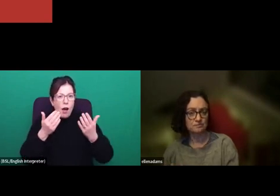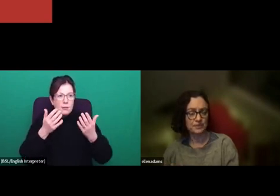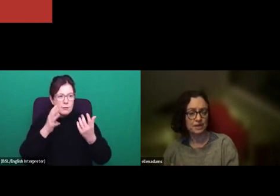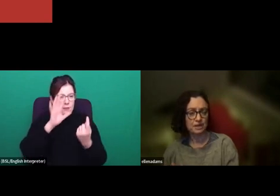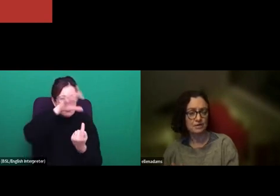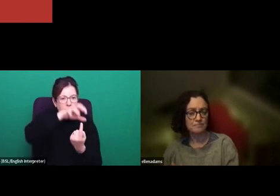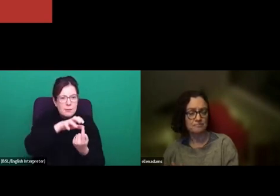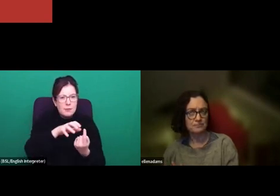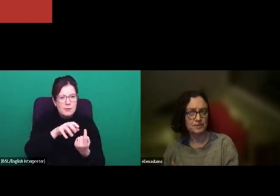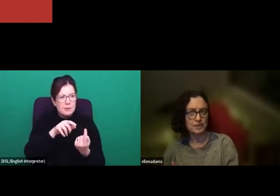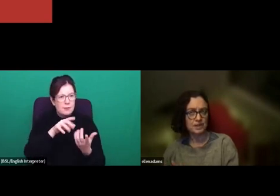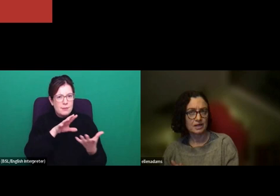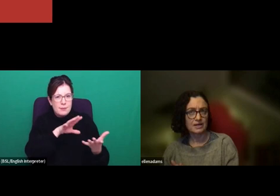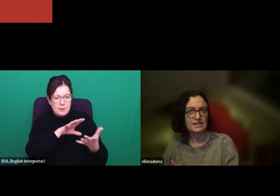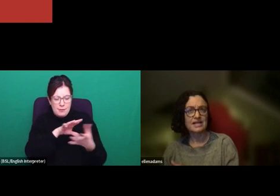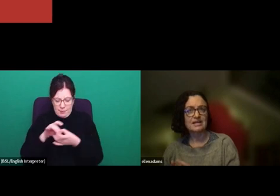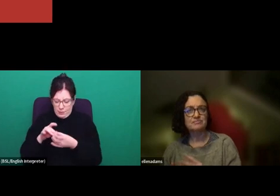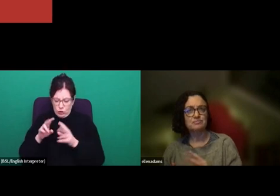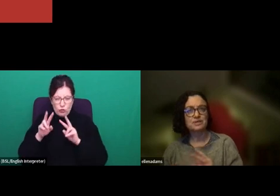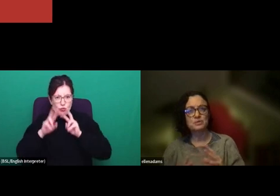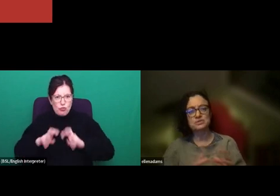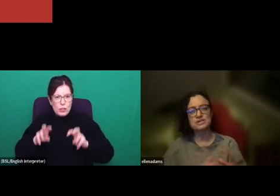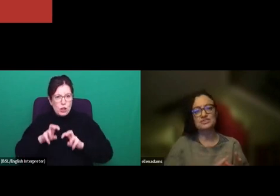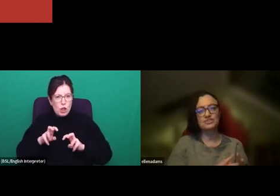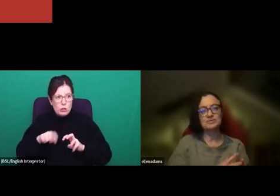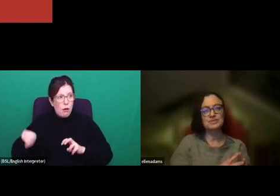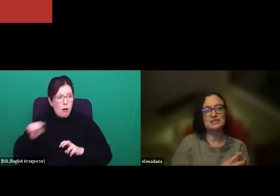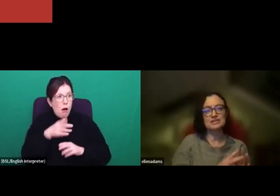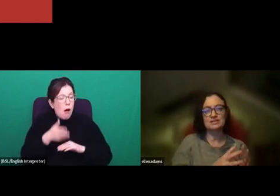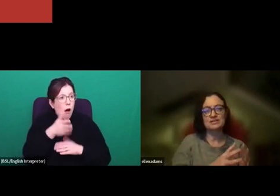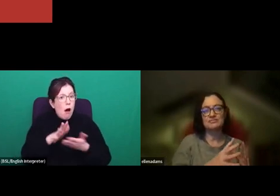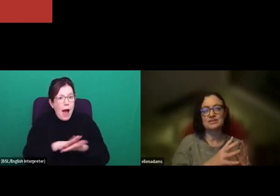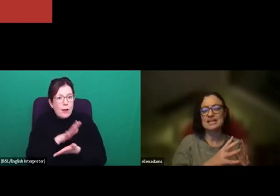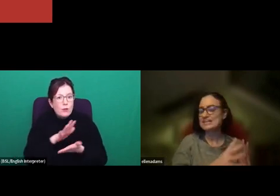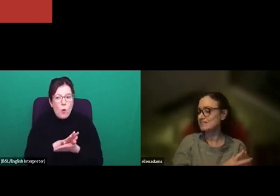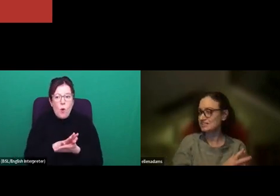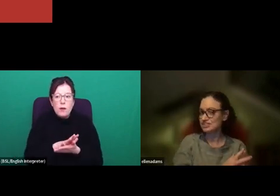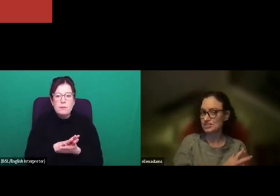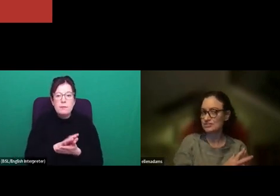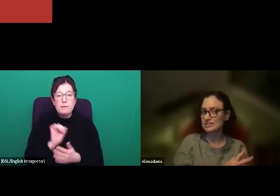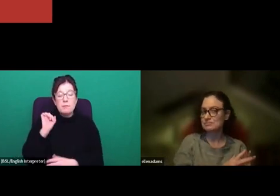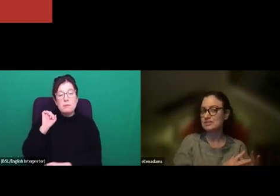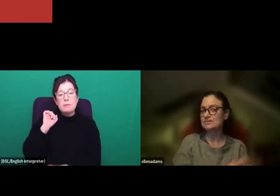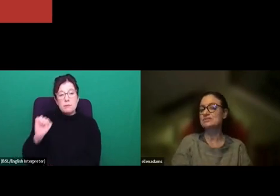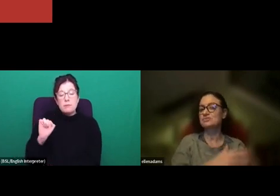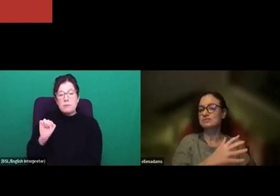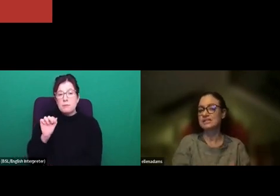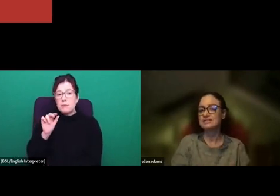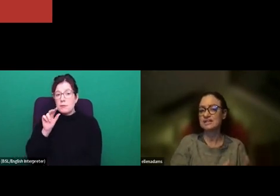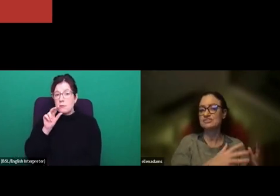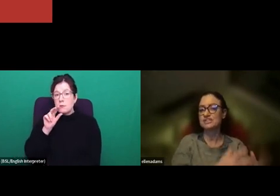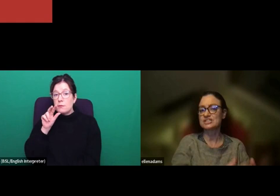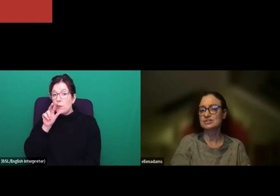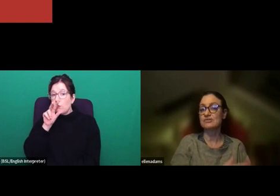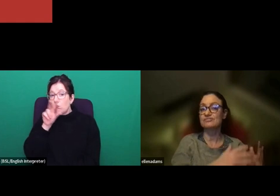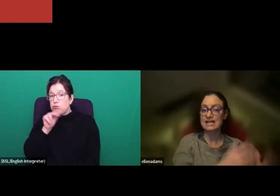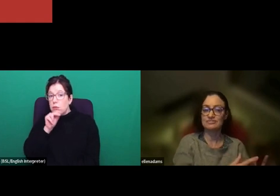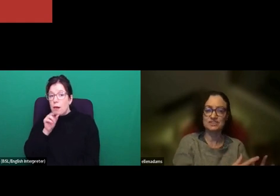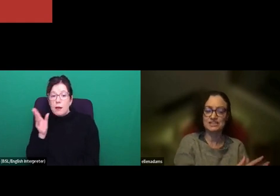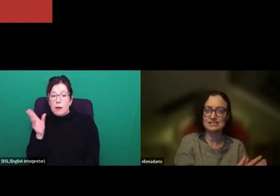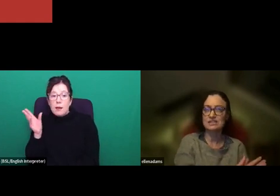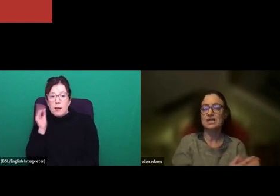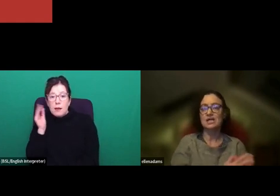do. And again, with audio description, it's kind of easier to do this because there's already the tradition